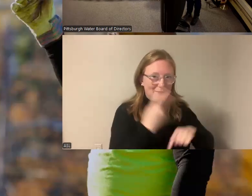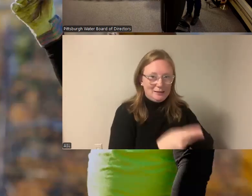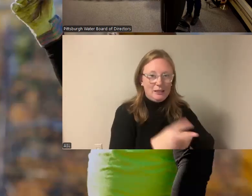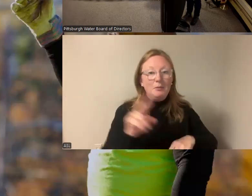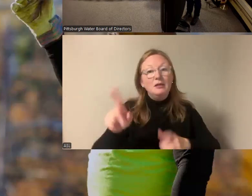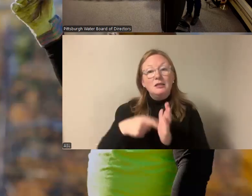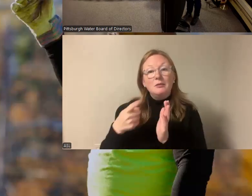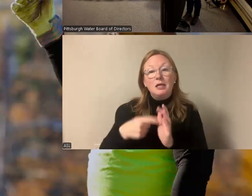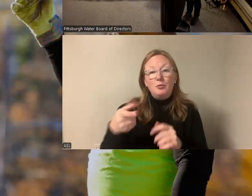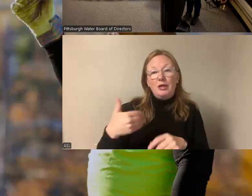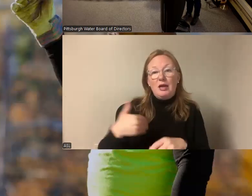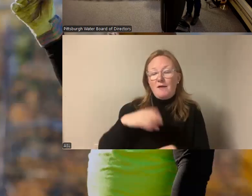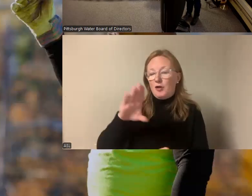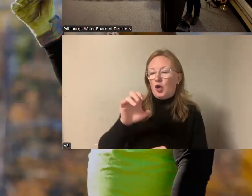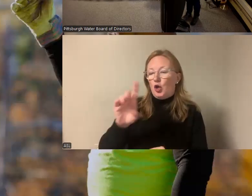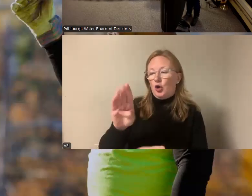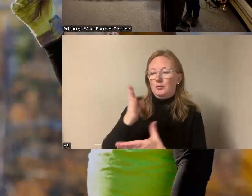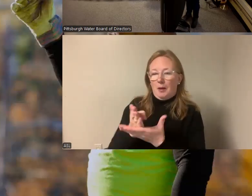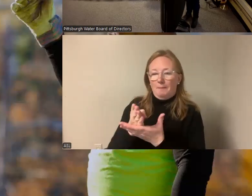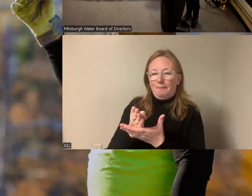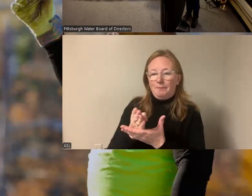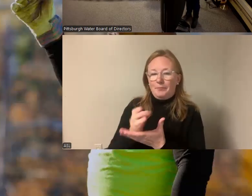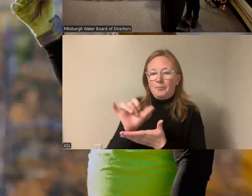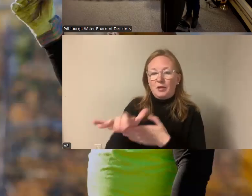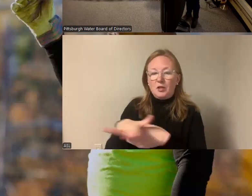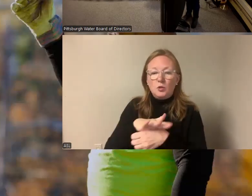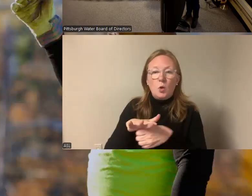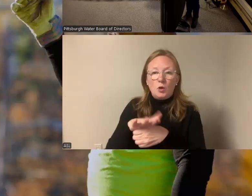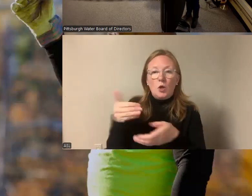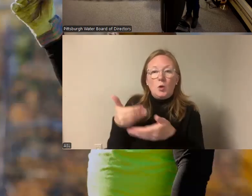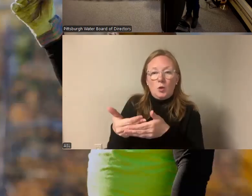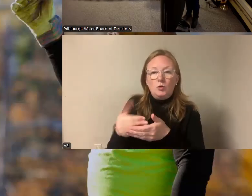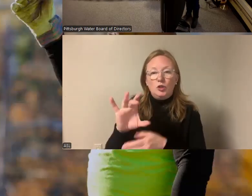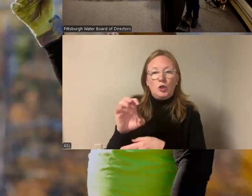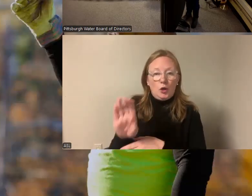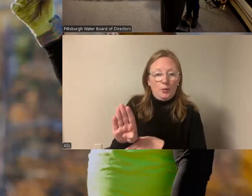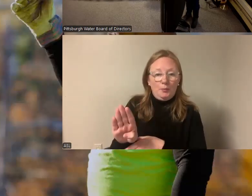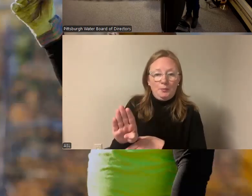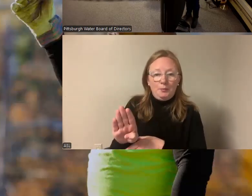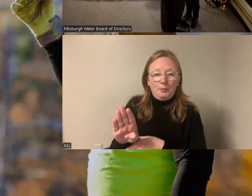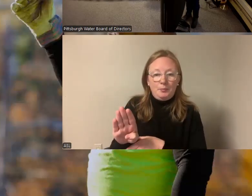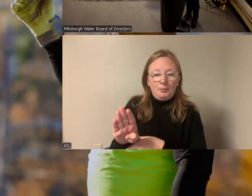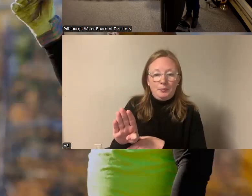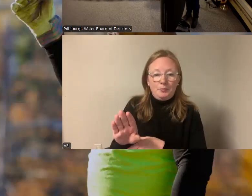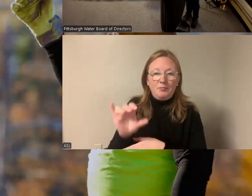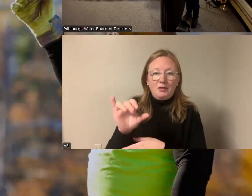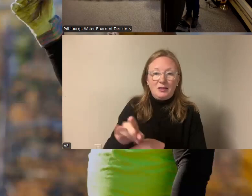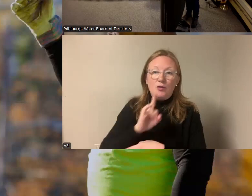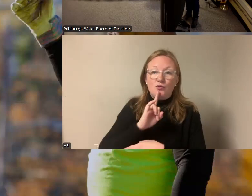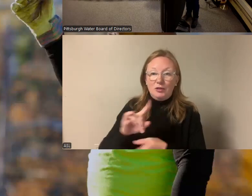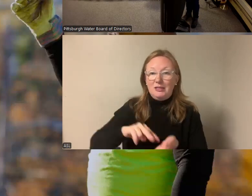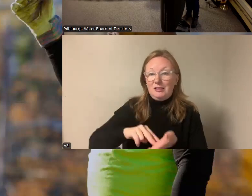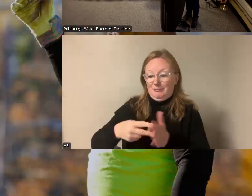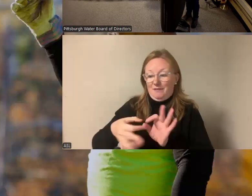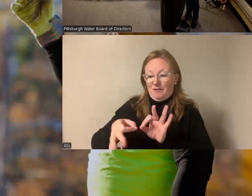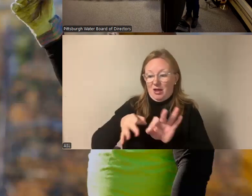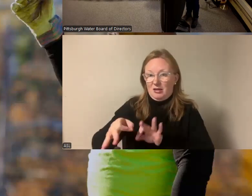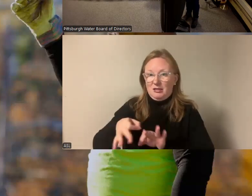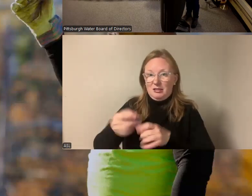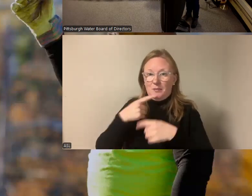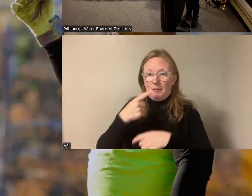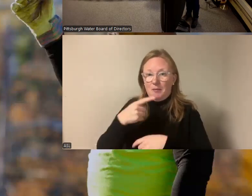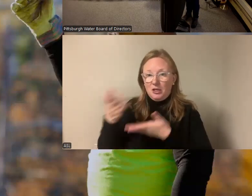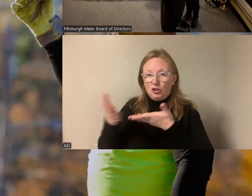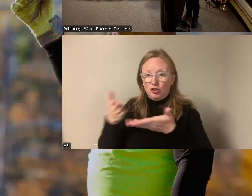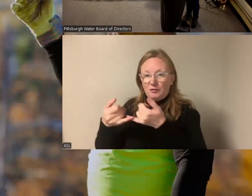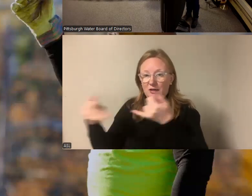this, which we call curb stops. And these are located generally close to the curb. This is really what defines the public